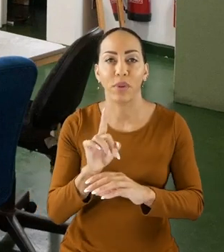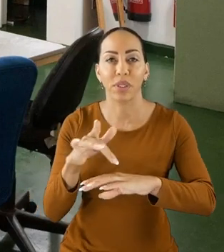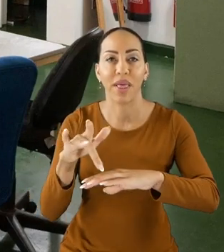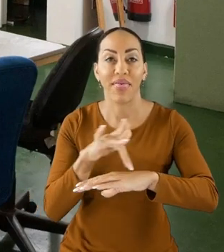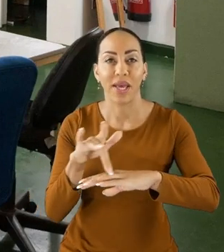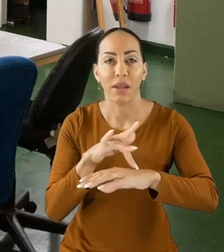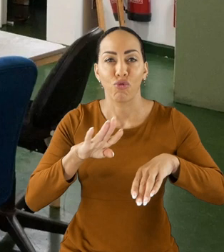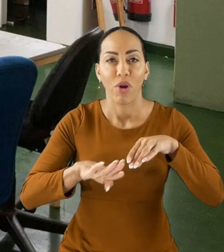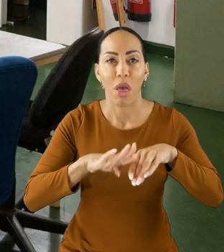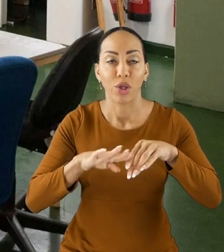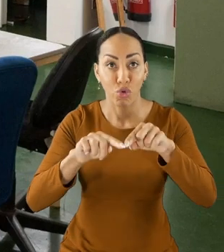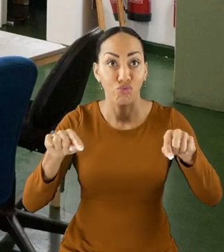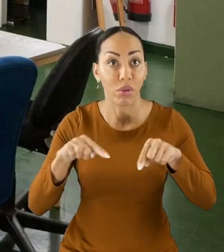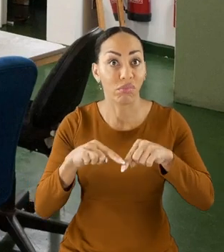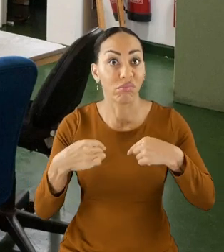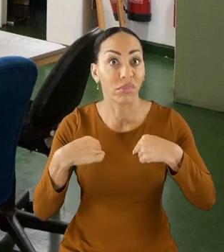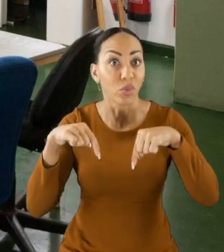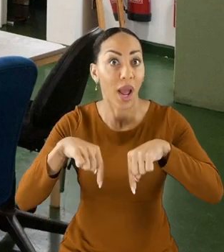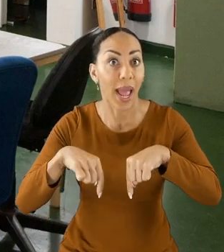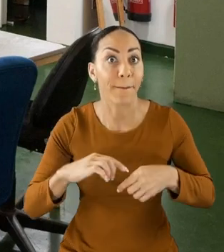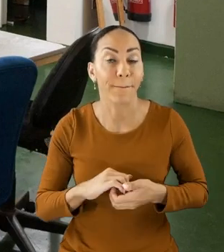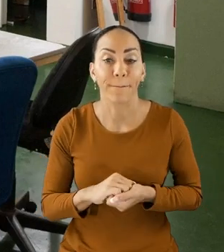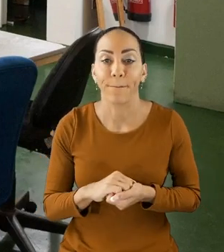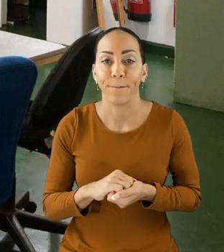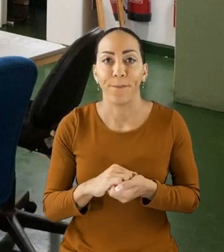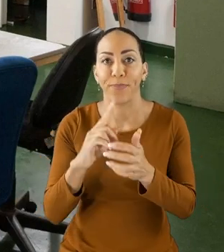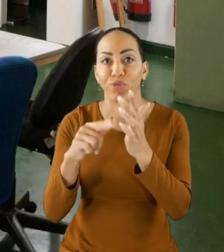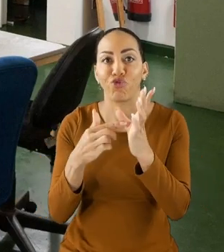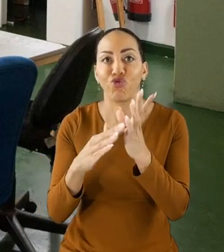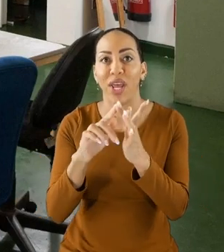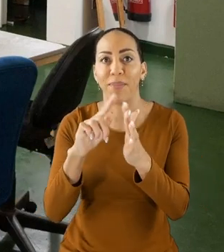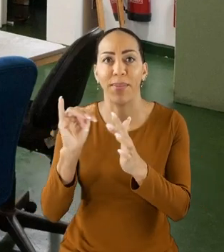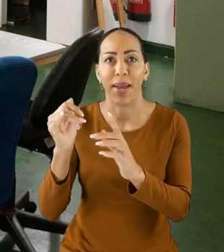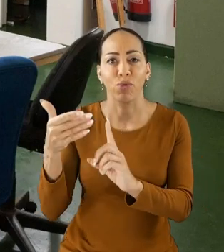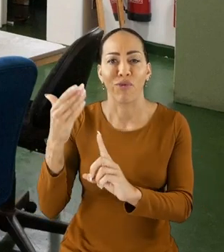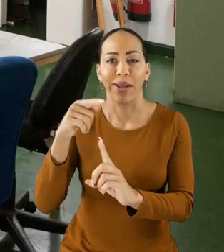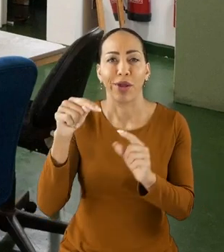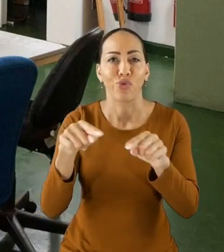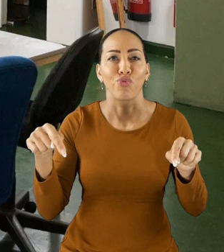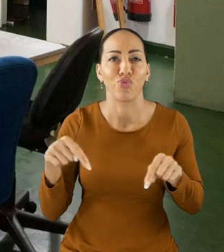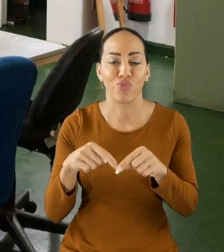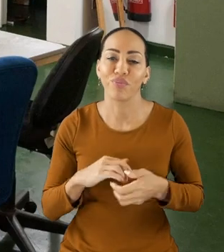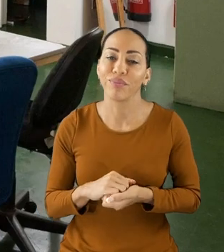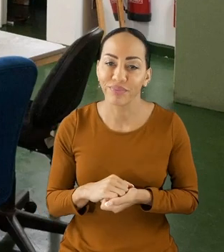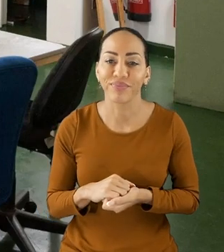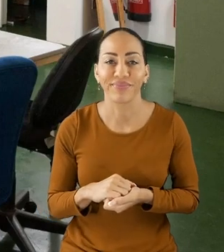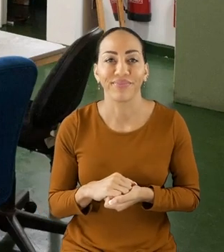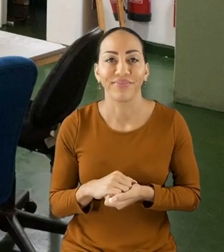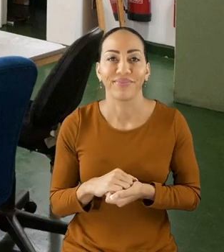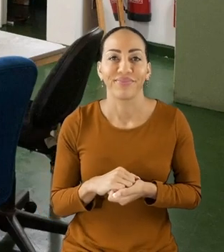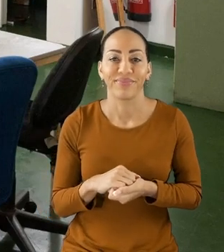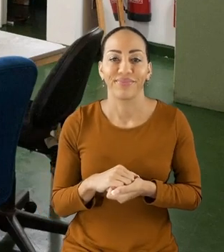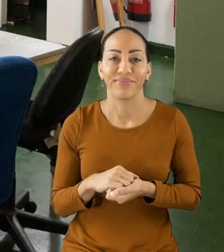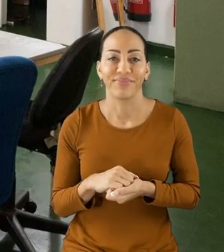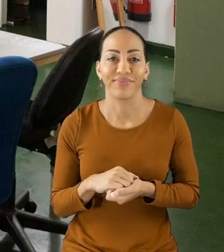the Camden People's Theatre rehearsal room. That's where I am. Jamie might recognise it.